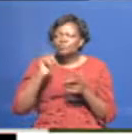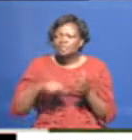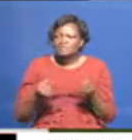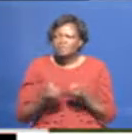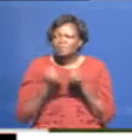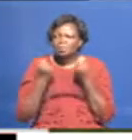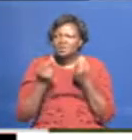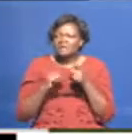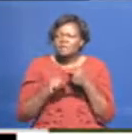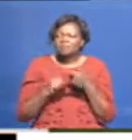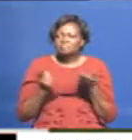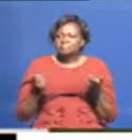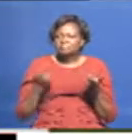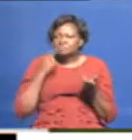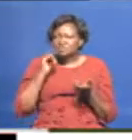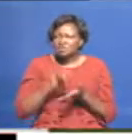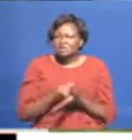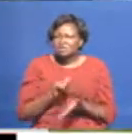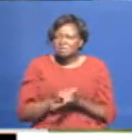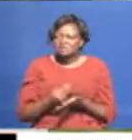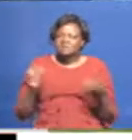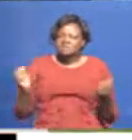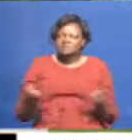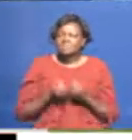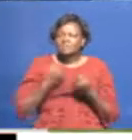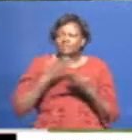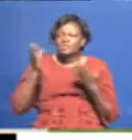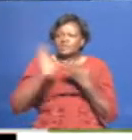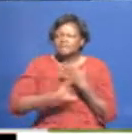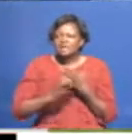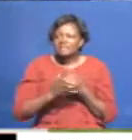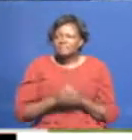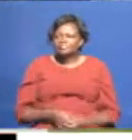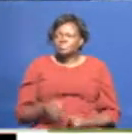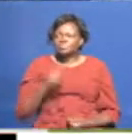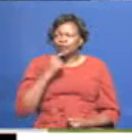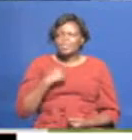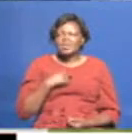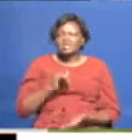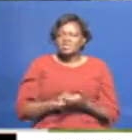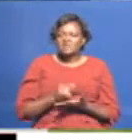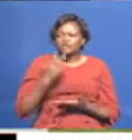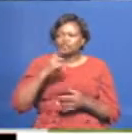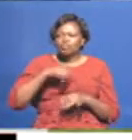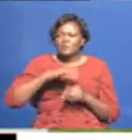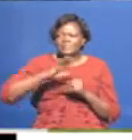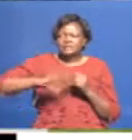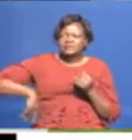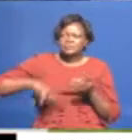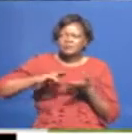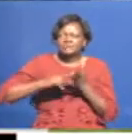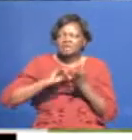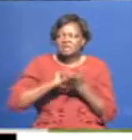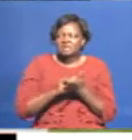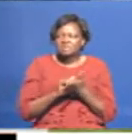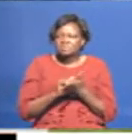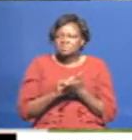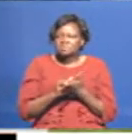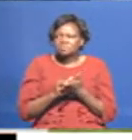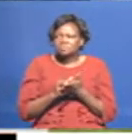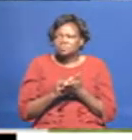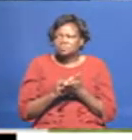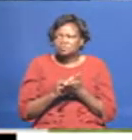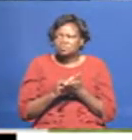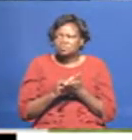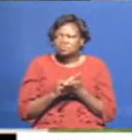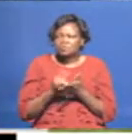The arrow has told us that it's happening countrywide. I was told there is a two-hour delay, meaning that whereas I was